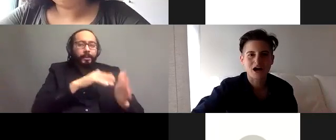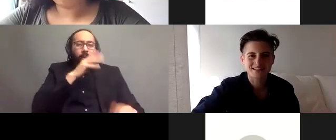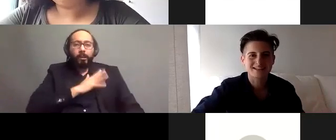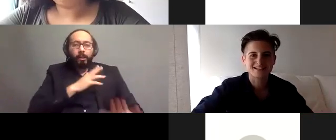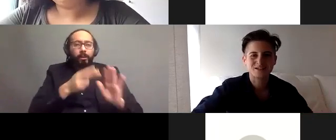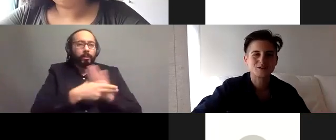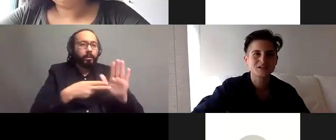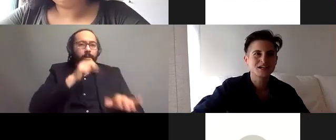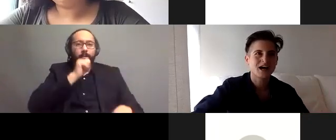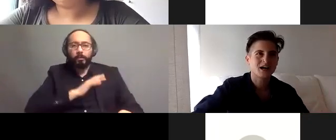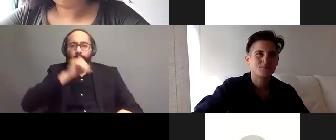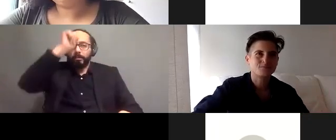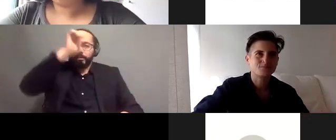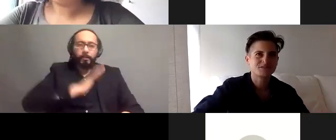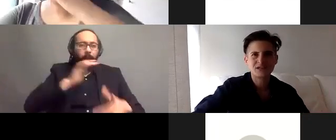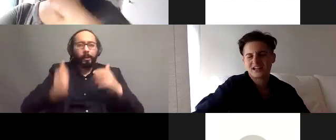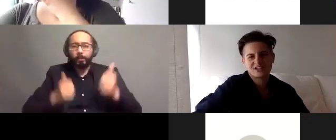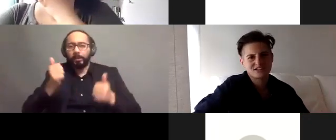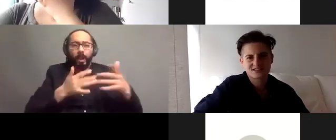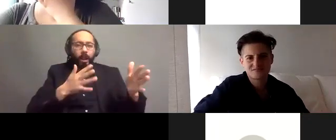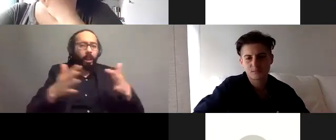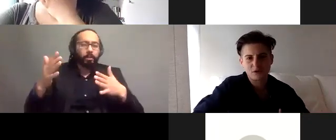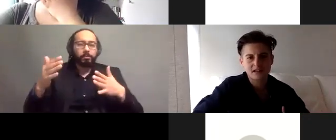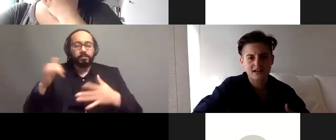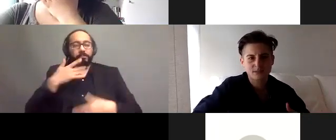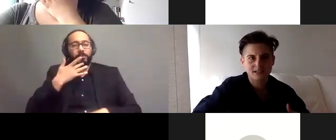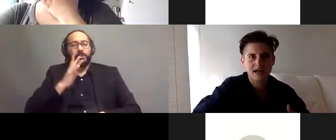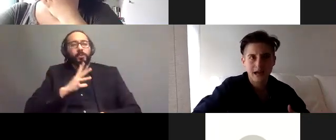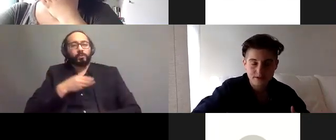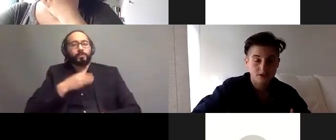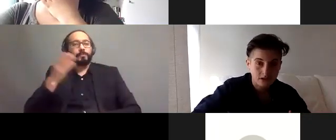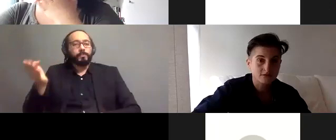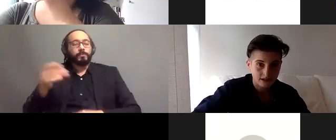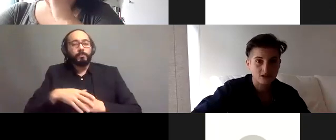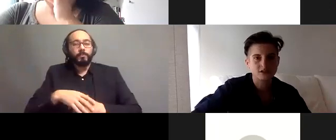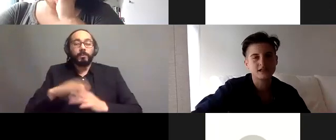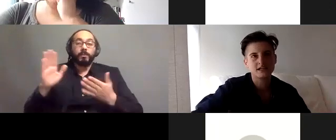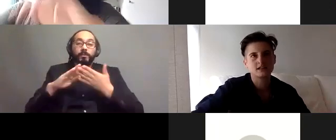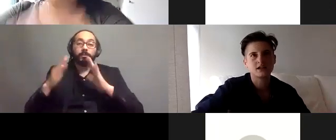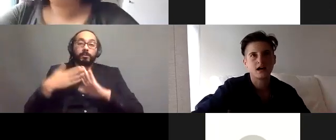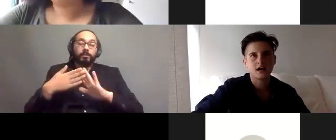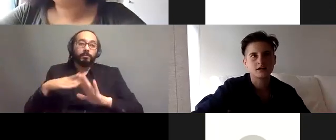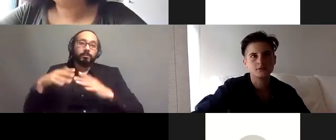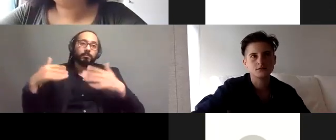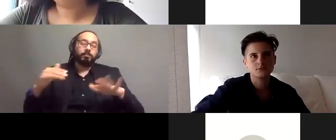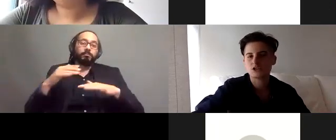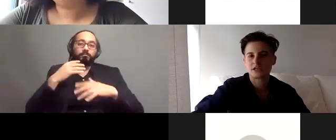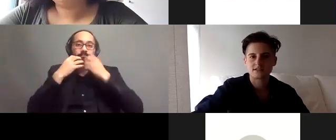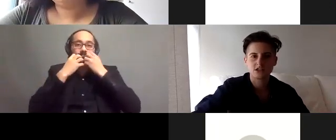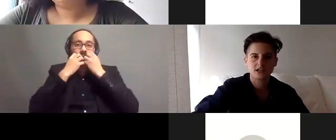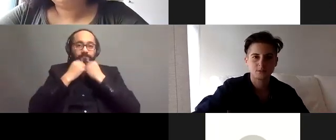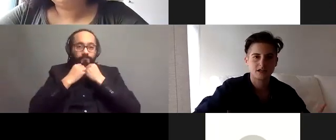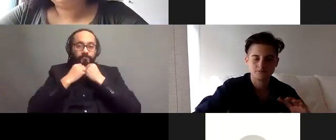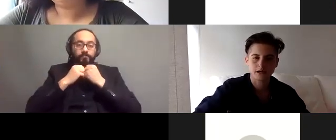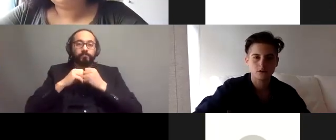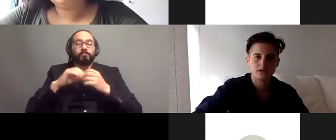the process, you know? So yeah, just community has been absolutely vital in my transition